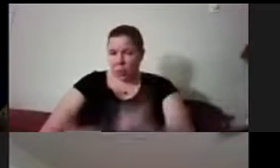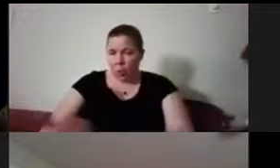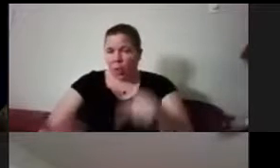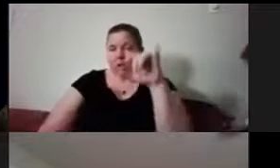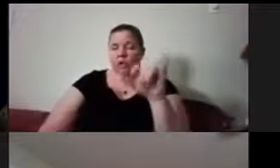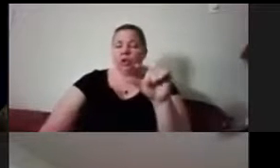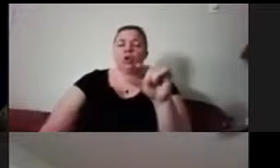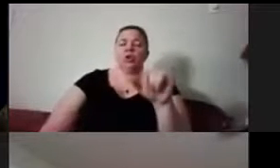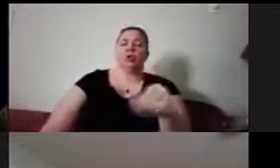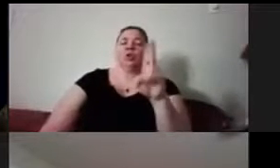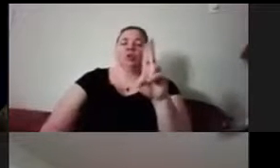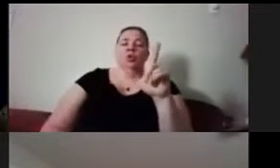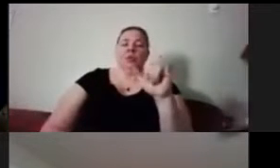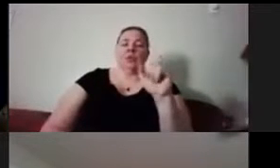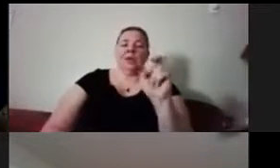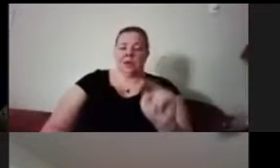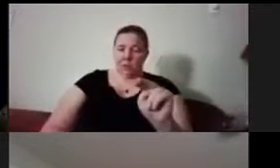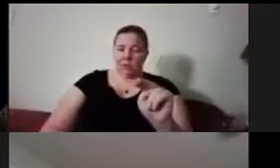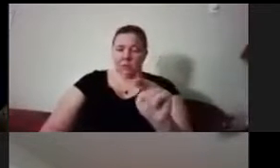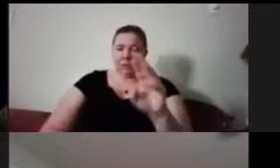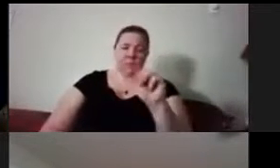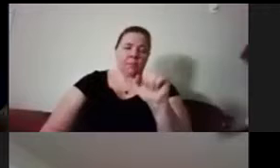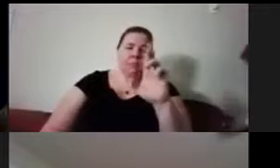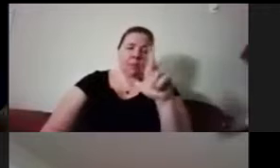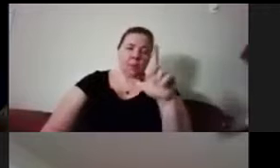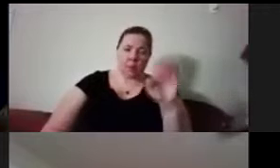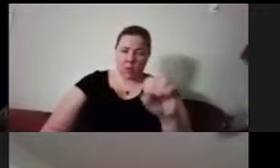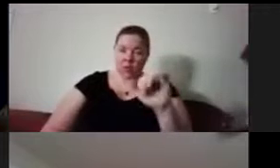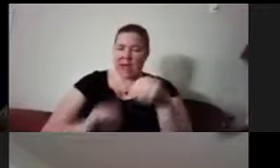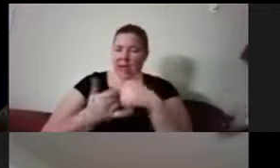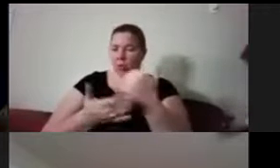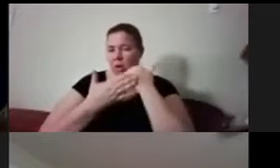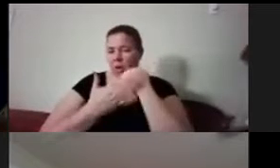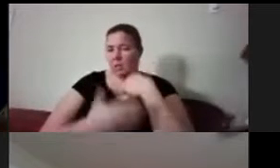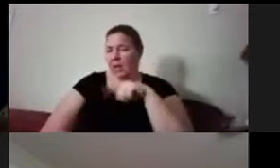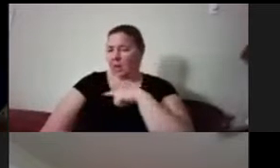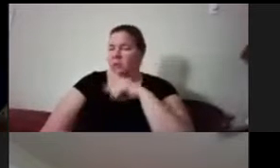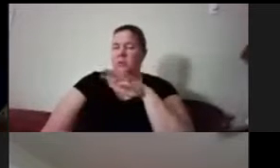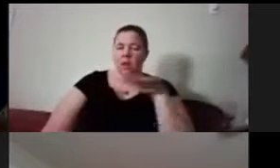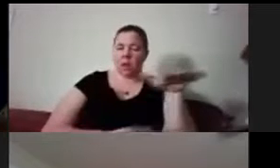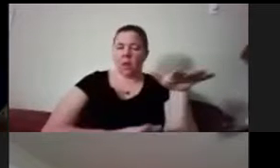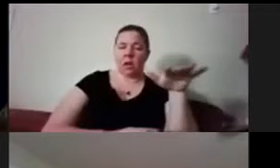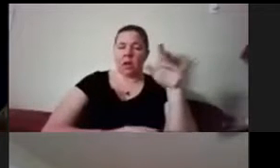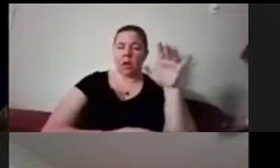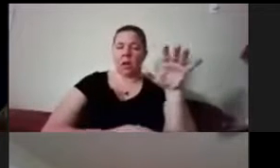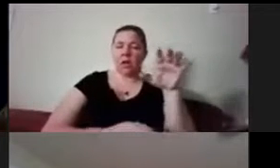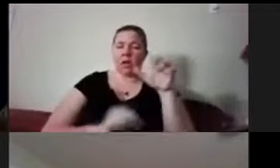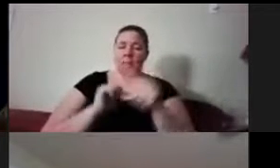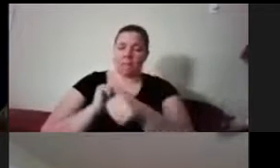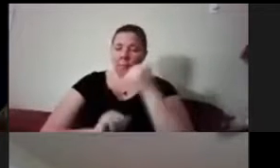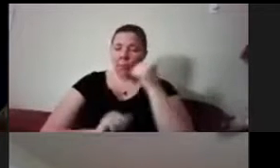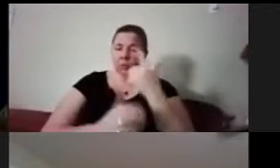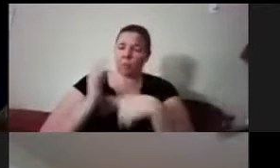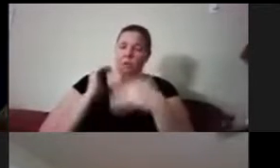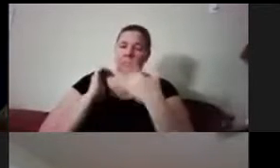is just, you know, what was in demand, what people were asking, how can it help this? How can it help that? And, you know, took the majority of what type of